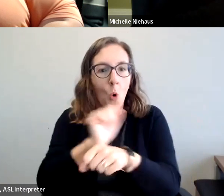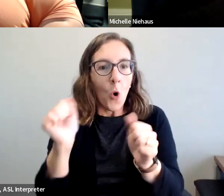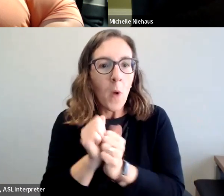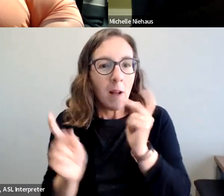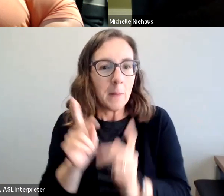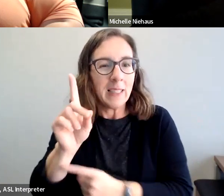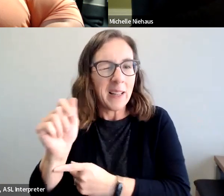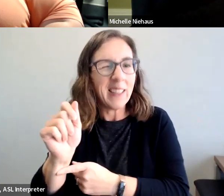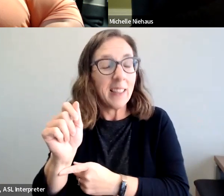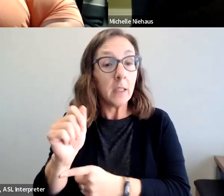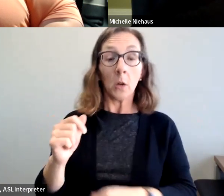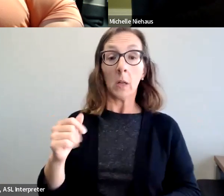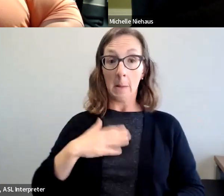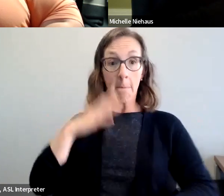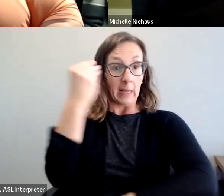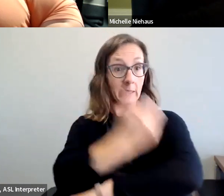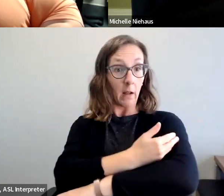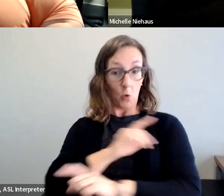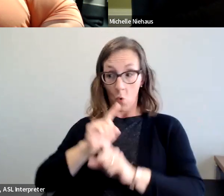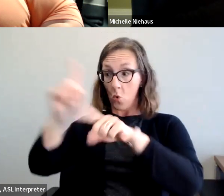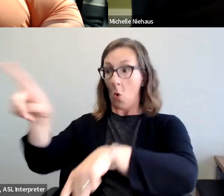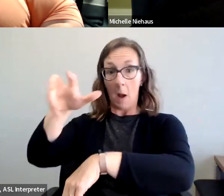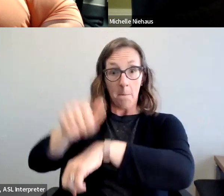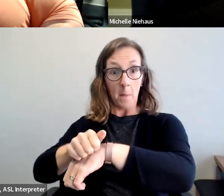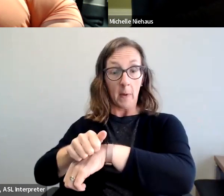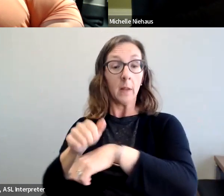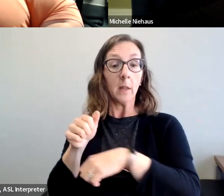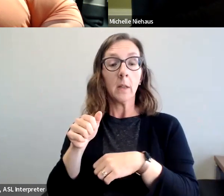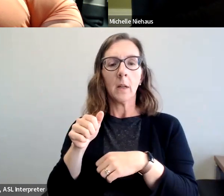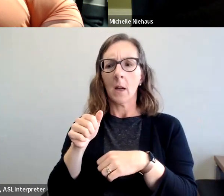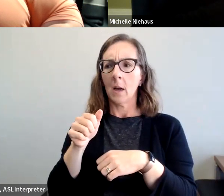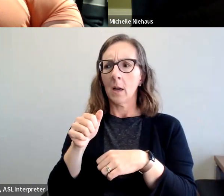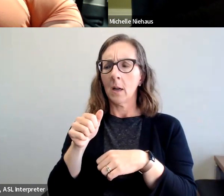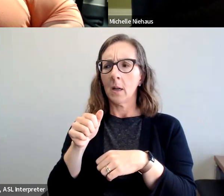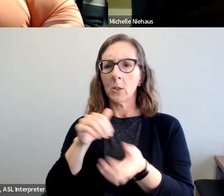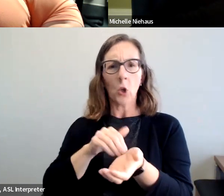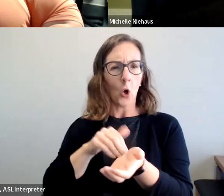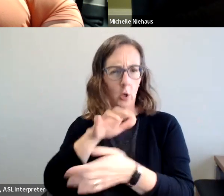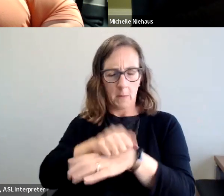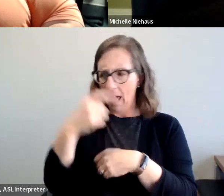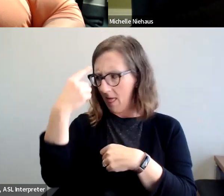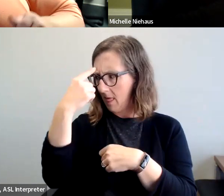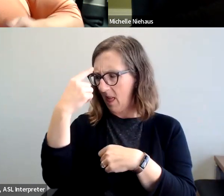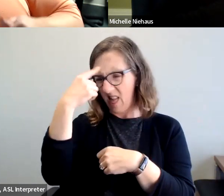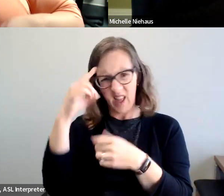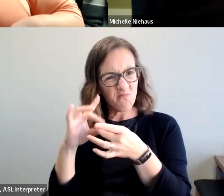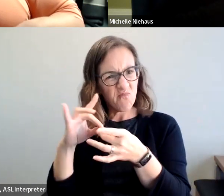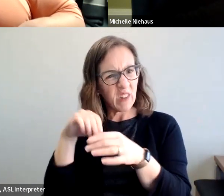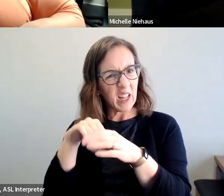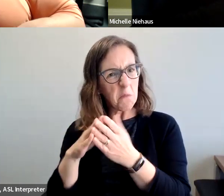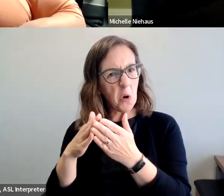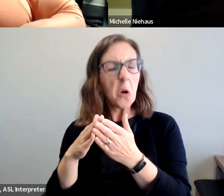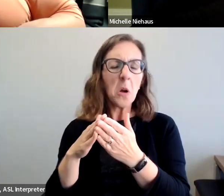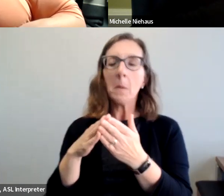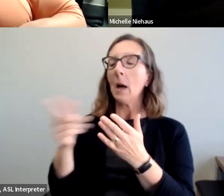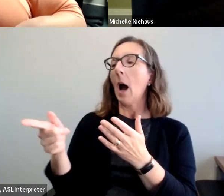wheels to some of his doctor's appointments, I've had one individual, and I think I talked about this in the book, I'm playing with